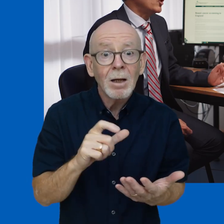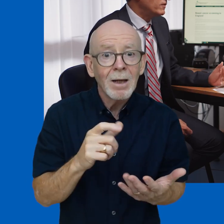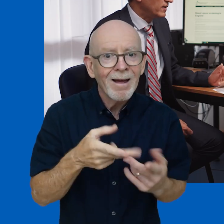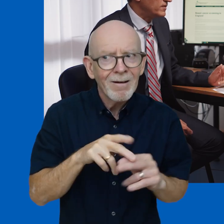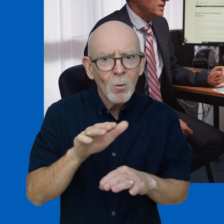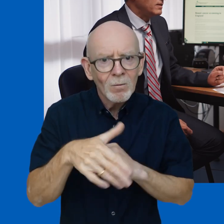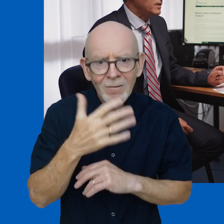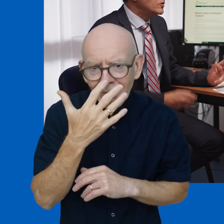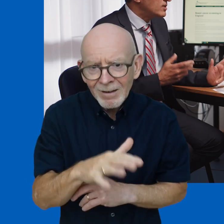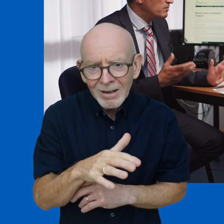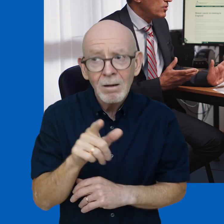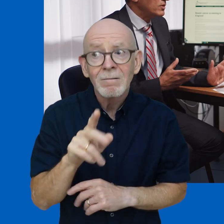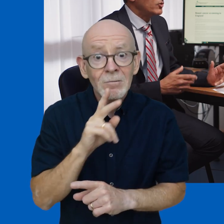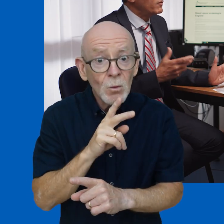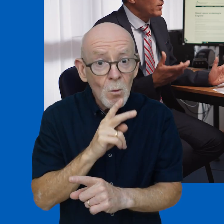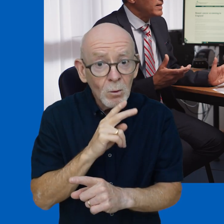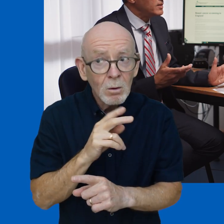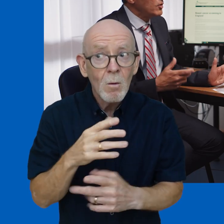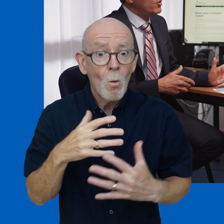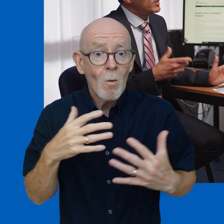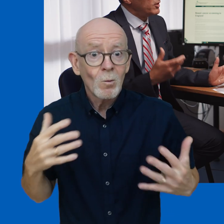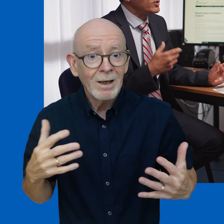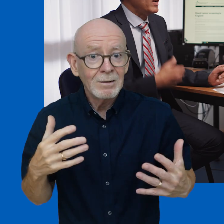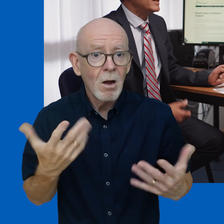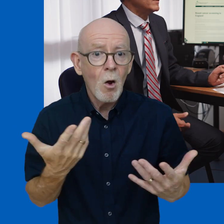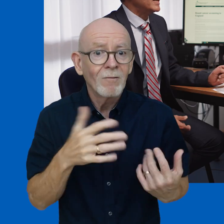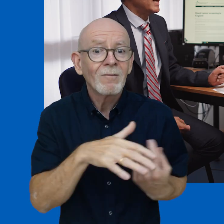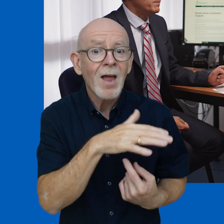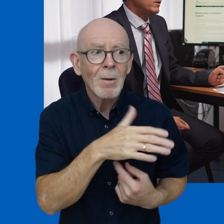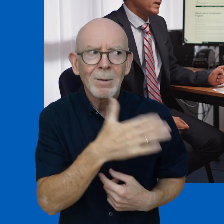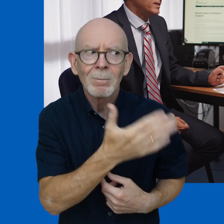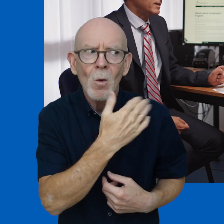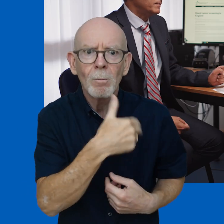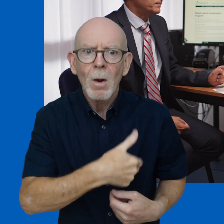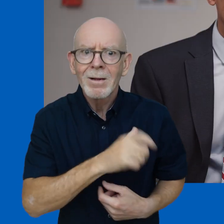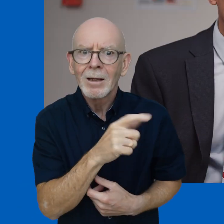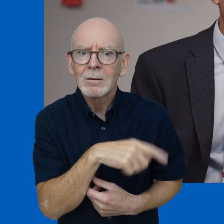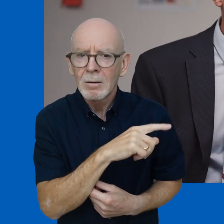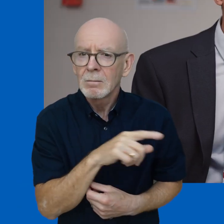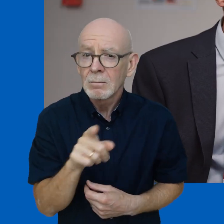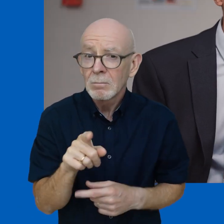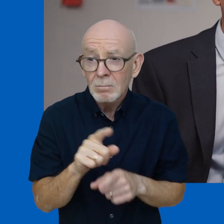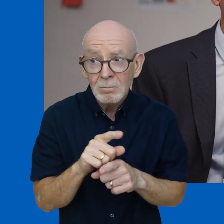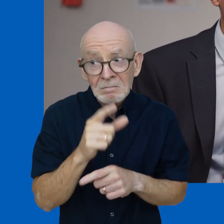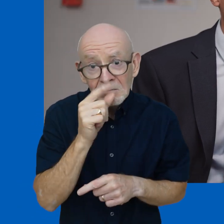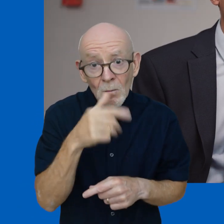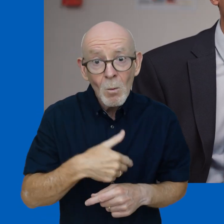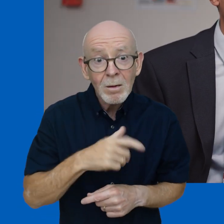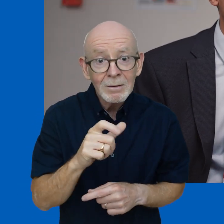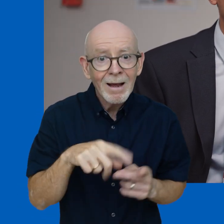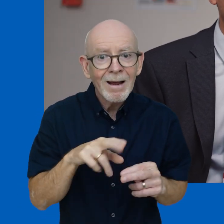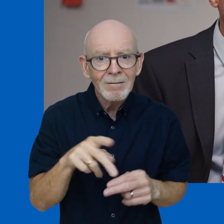if you're over 50, you smoke, you're overweight, or a close relative has had bowel cancer. You can also get bowel cancer if you